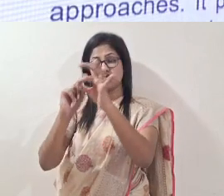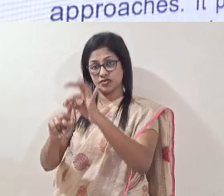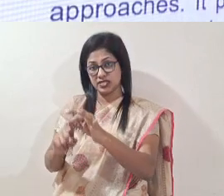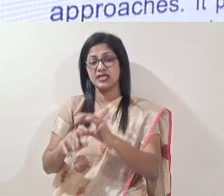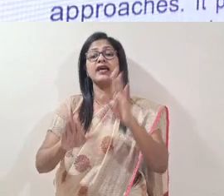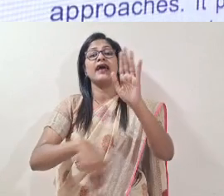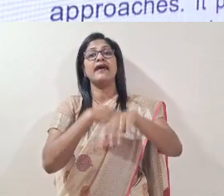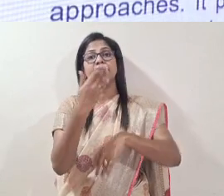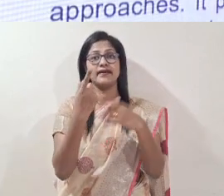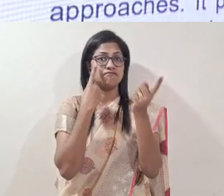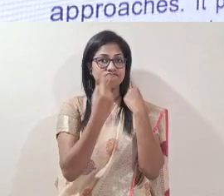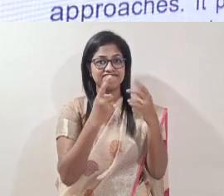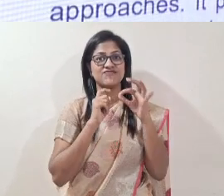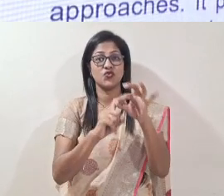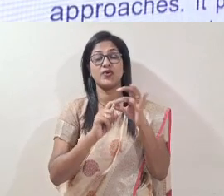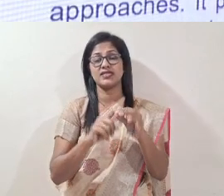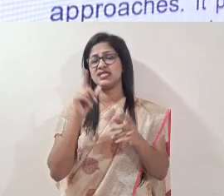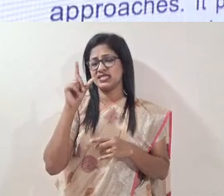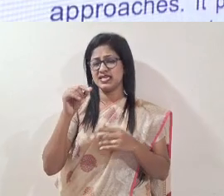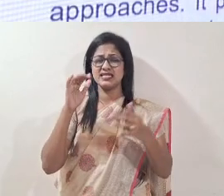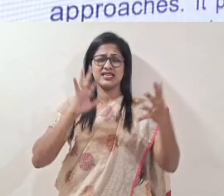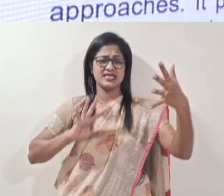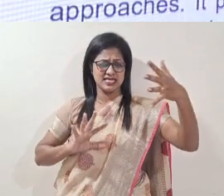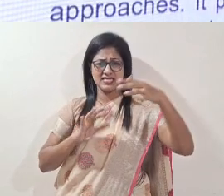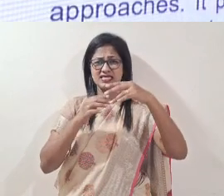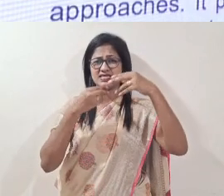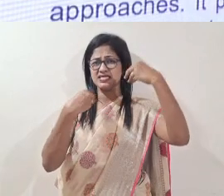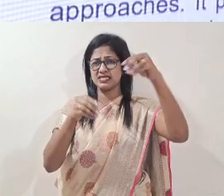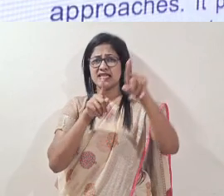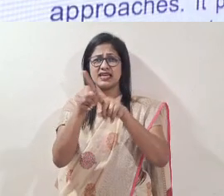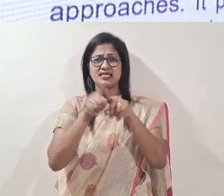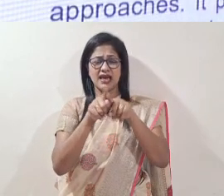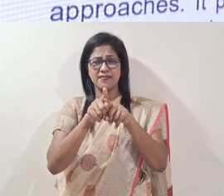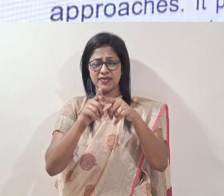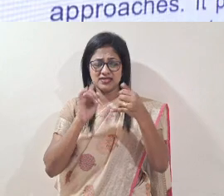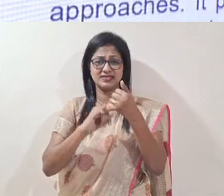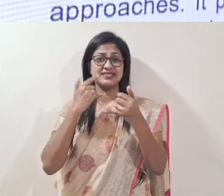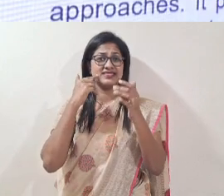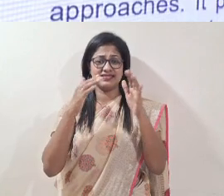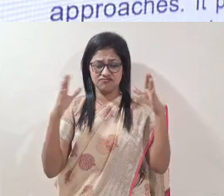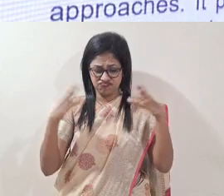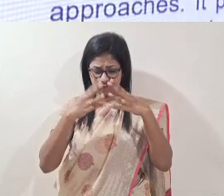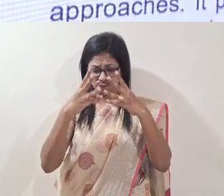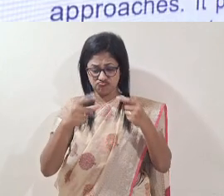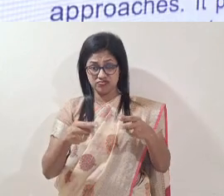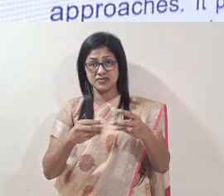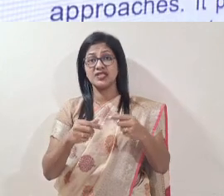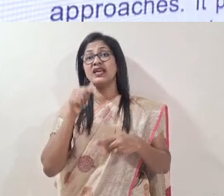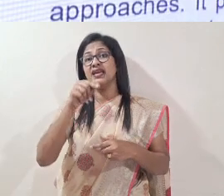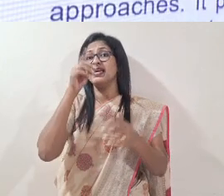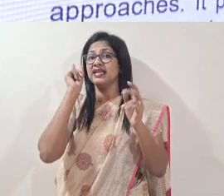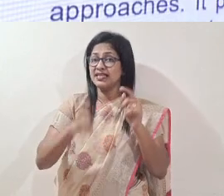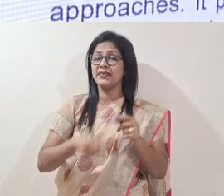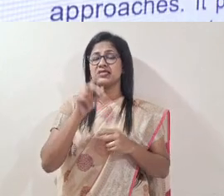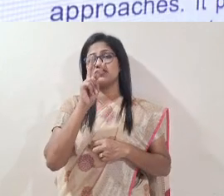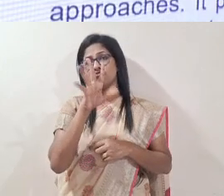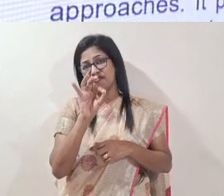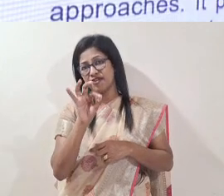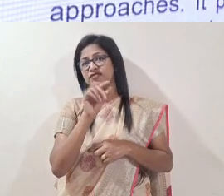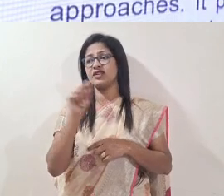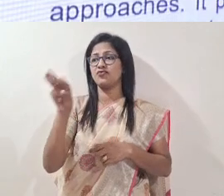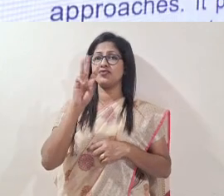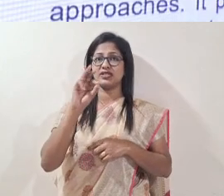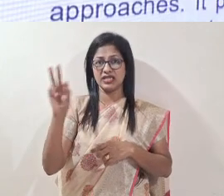did a survey with 100. The sample size here is very low because country like India deserves at least 250 to